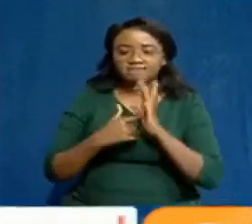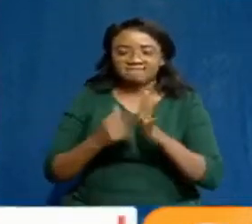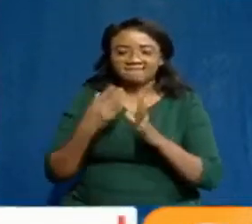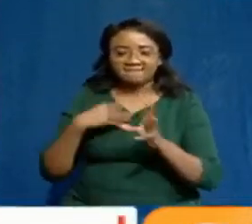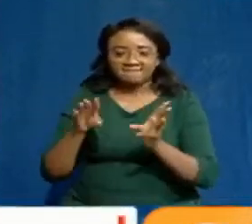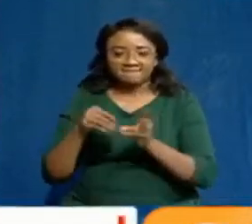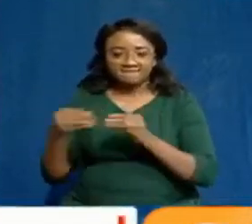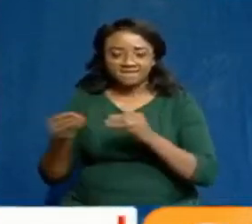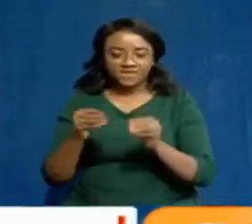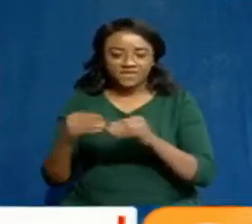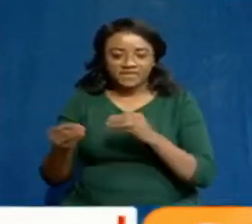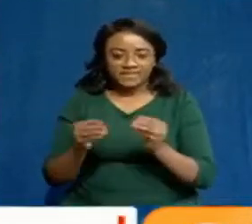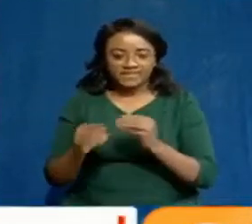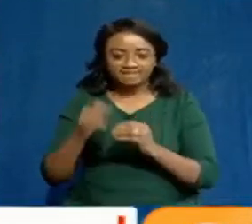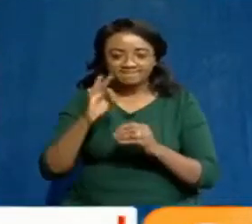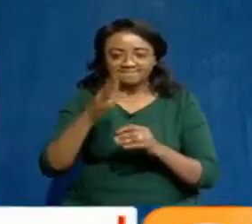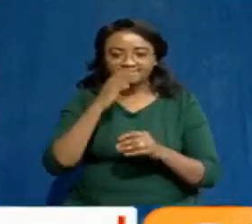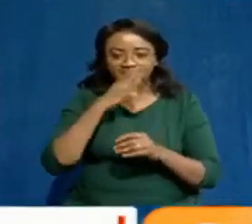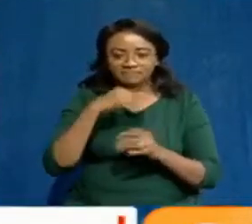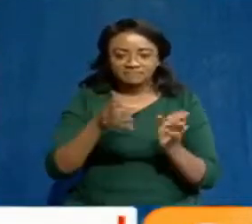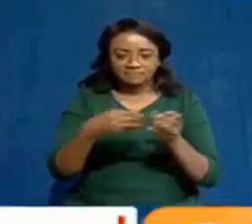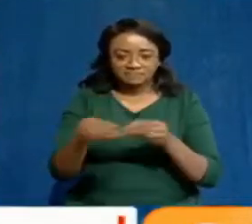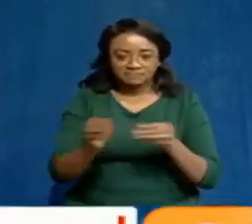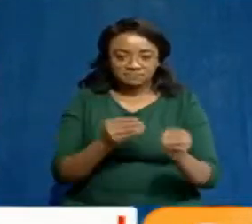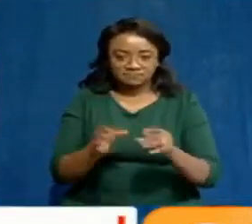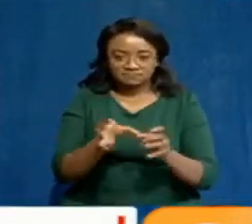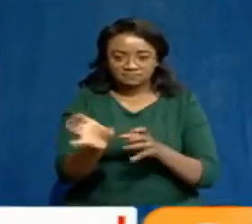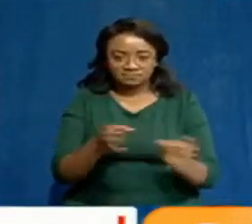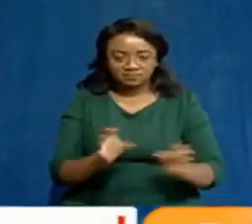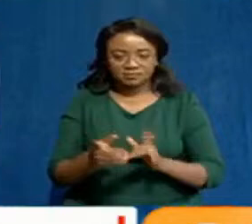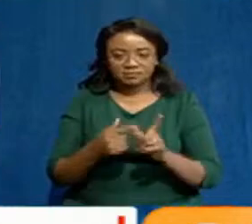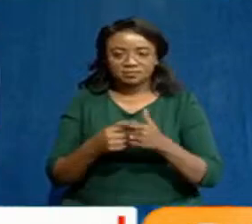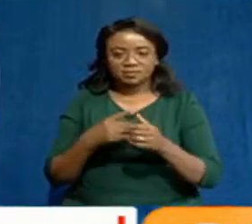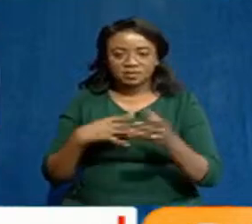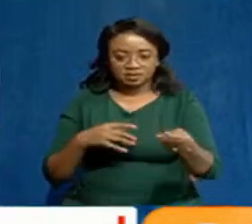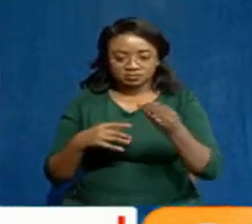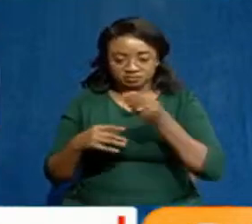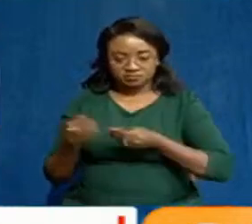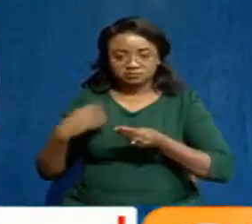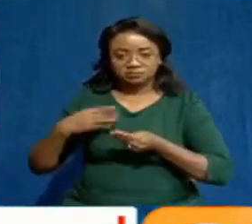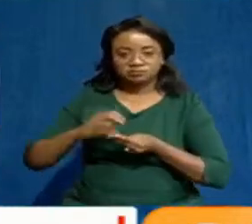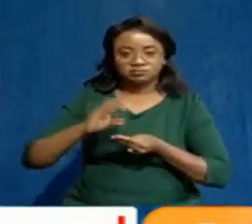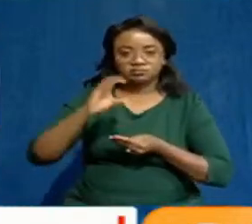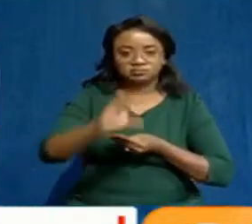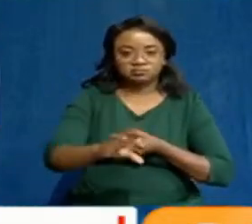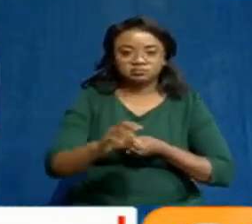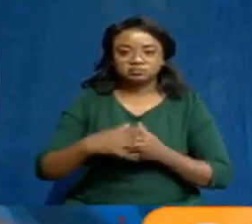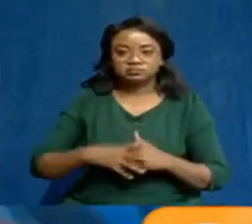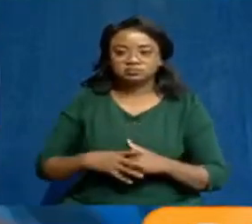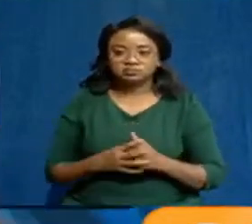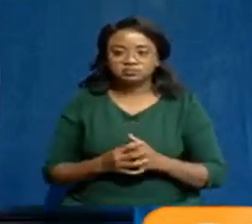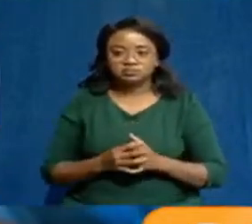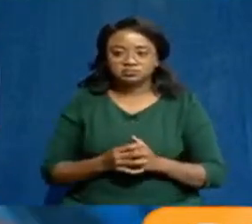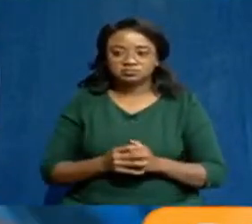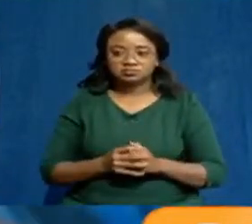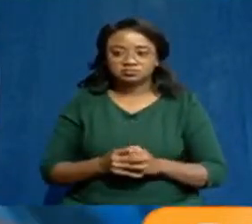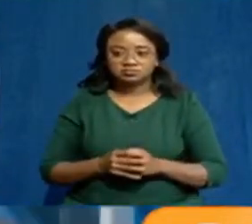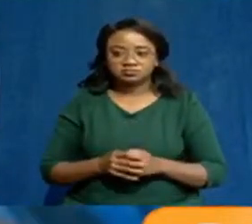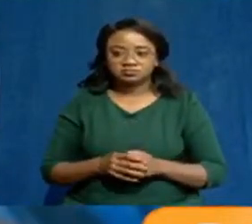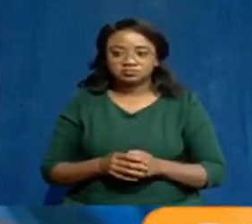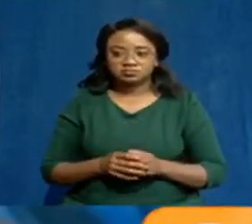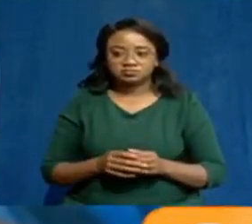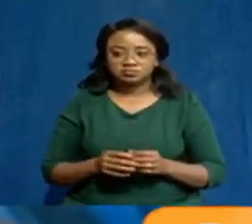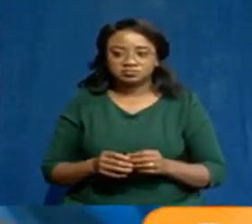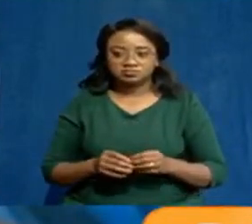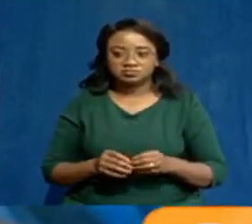trading. So you segregate your plastic waste, you trade it for a cash incentive via the app, and immediately after trading it, you get paid the